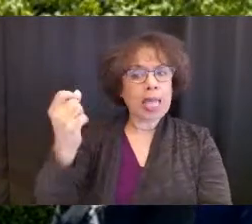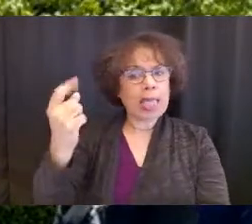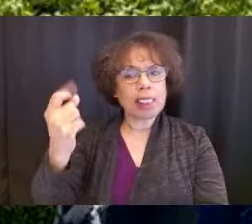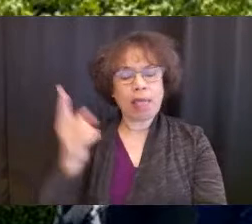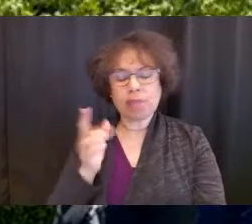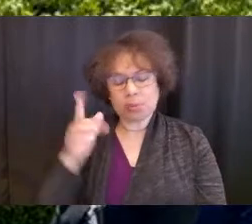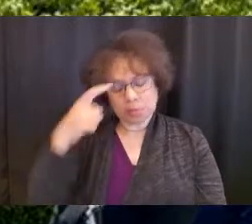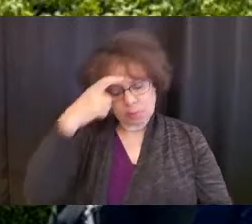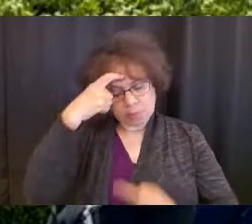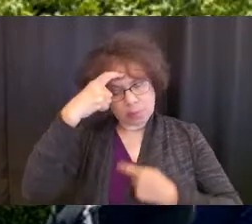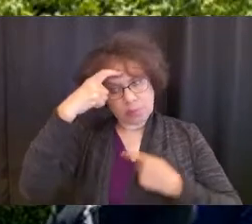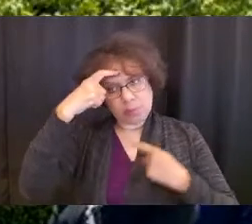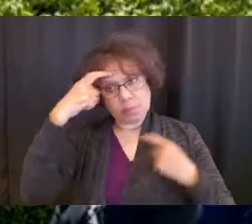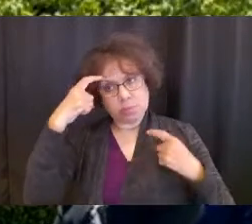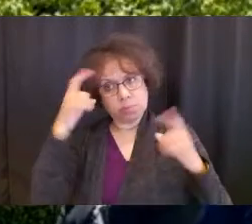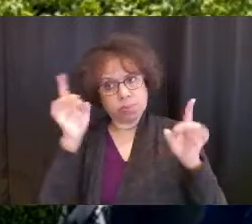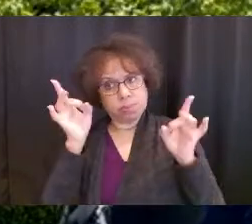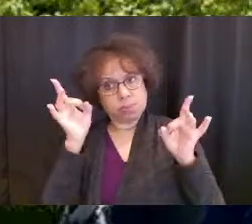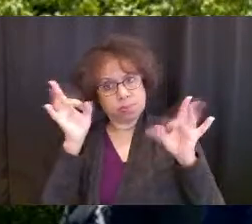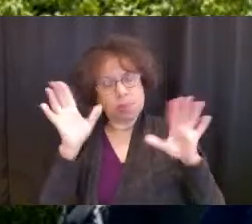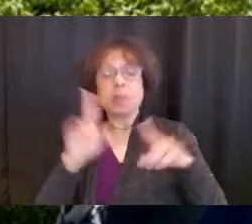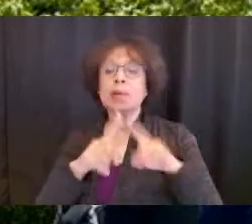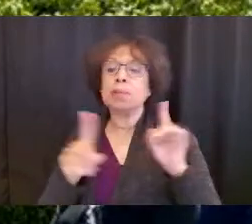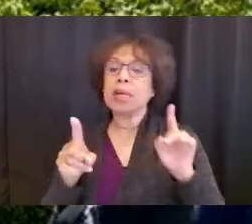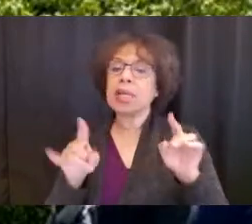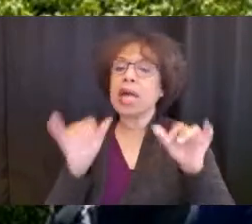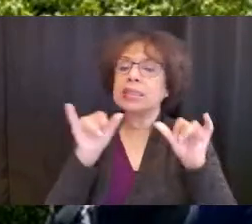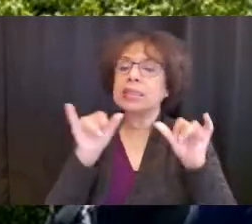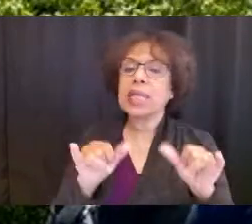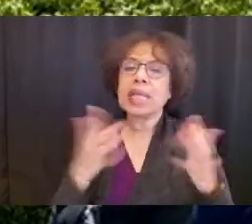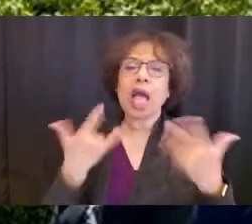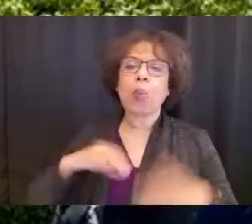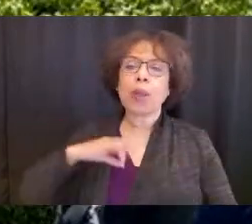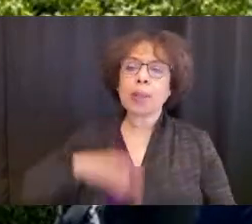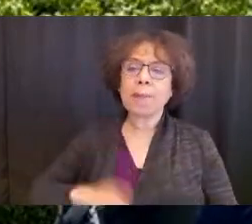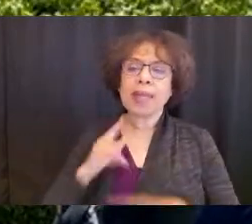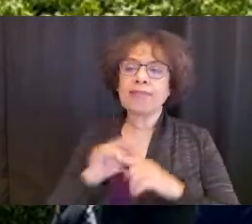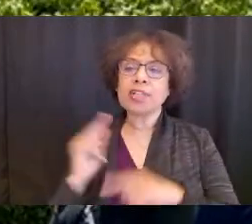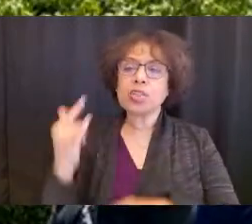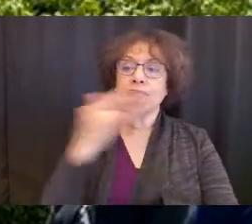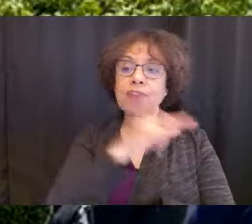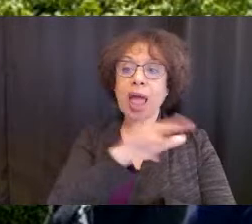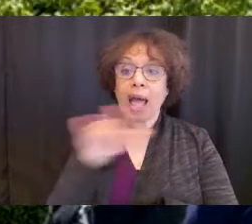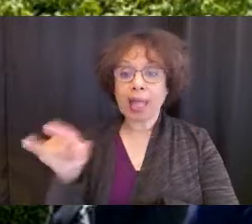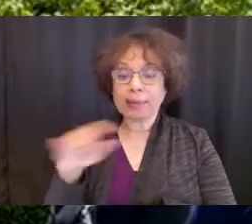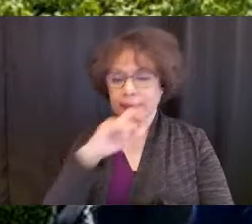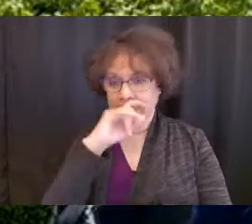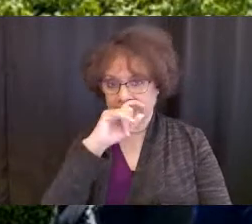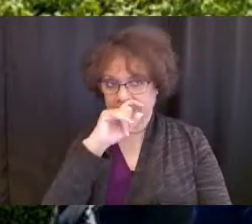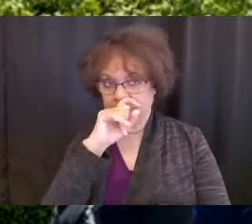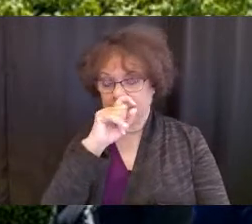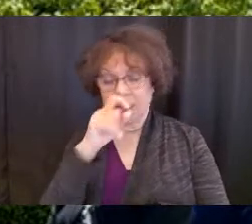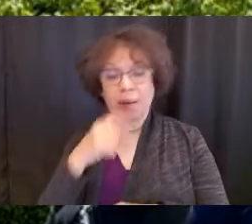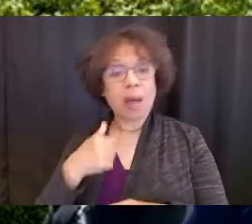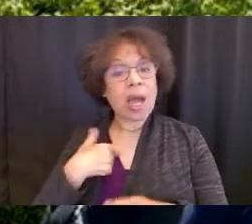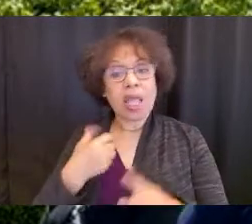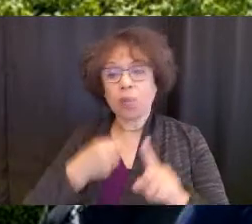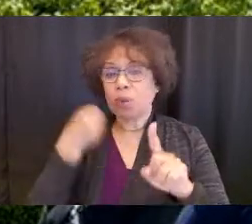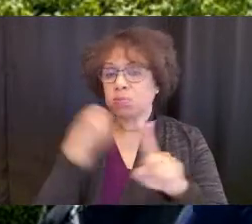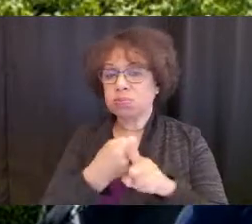stayed around because I wanted the flying benefit. So I will be impacted on many, many